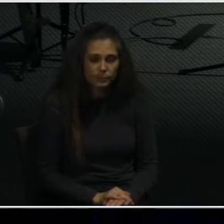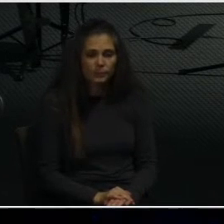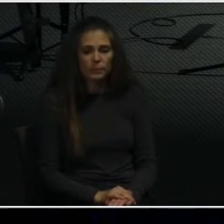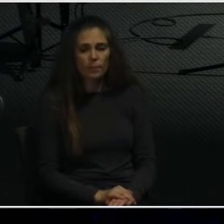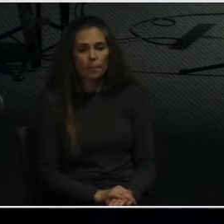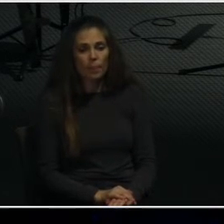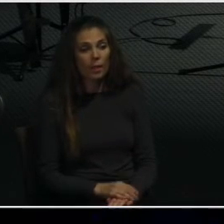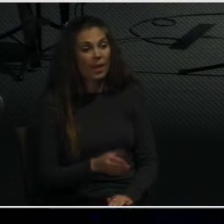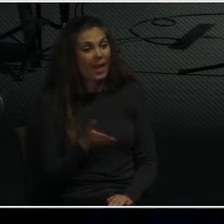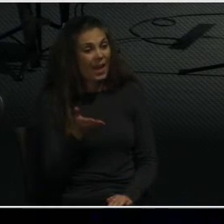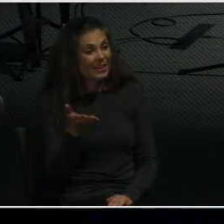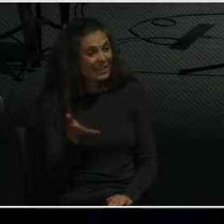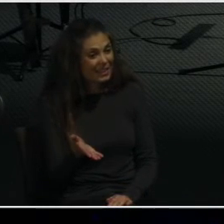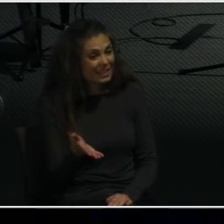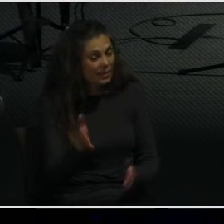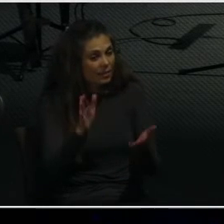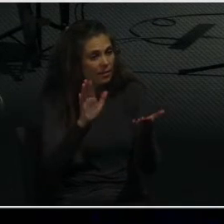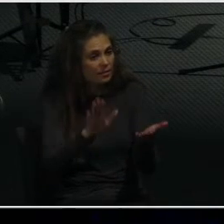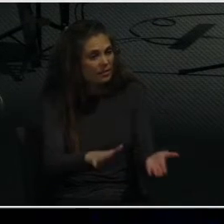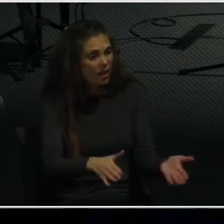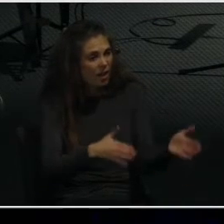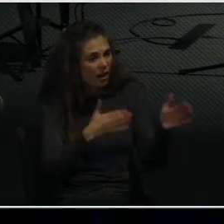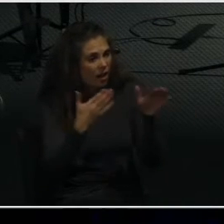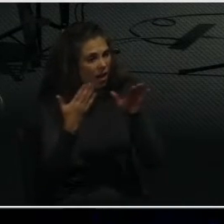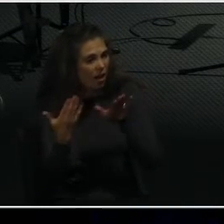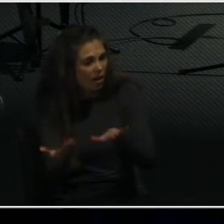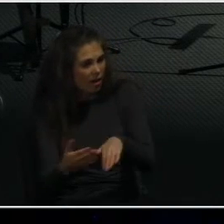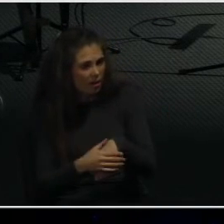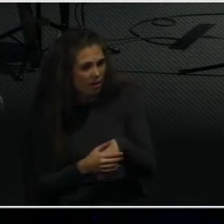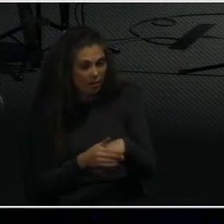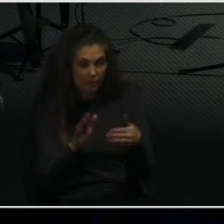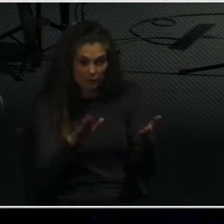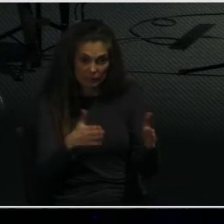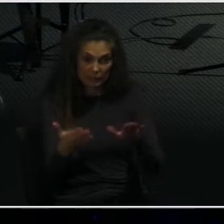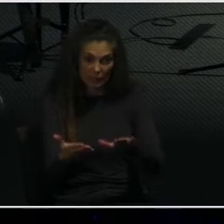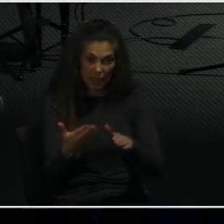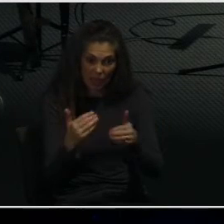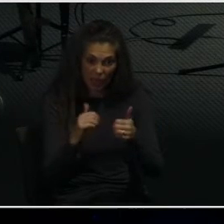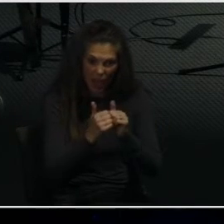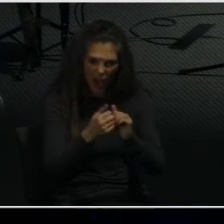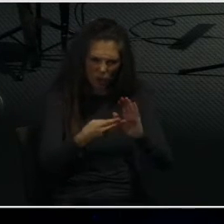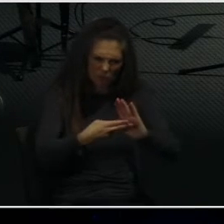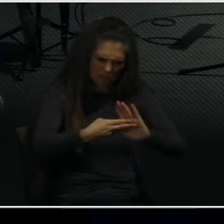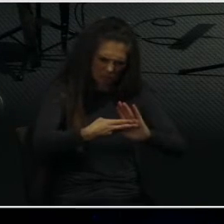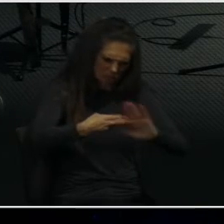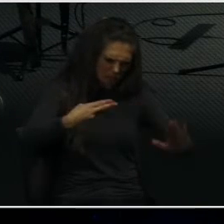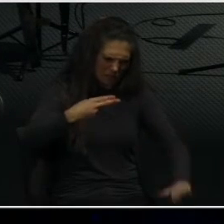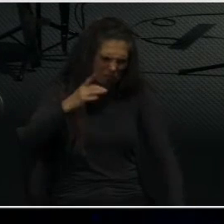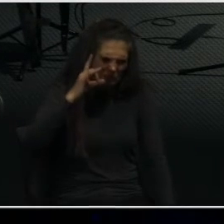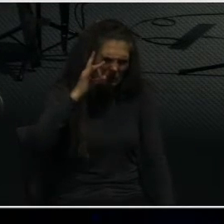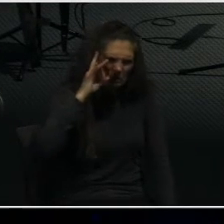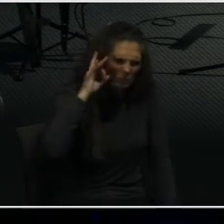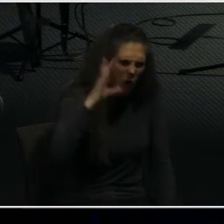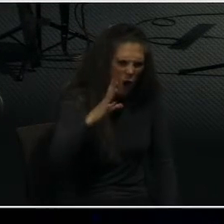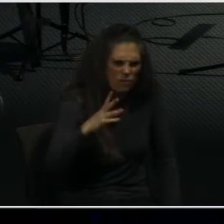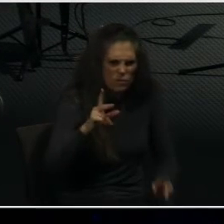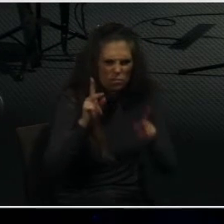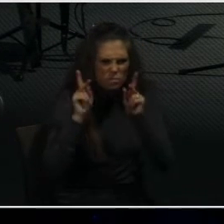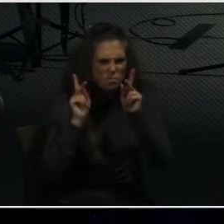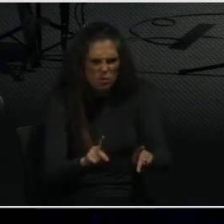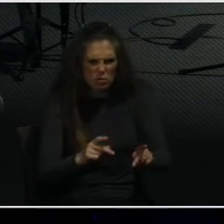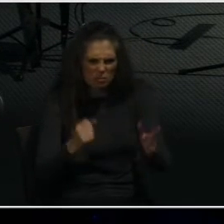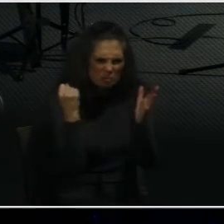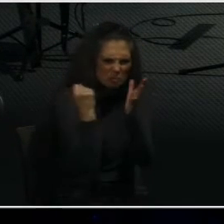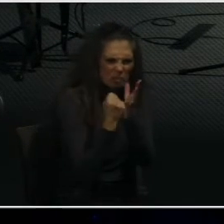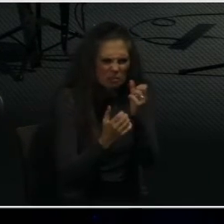And he died, sentenced to death as the worst criminal in the society, though he was completely innocent.